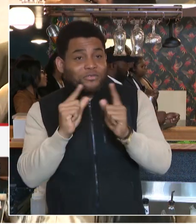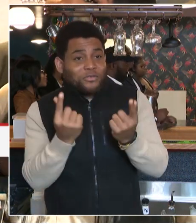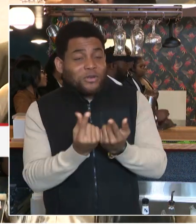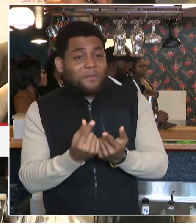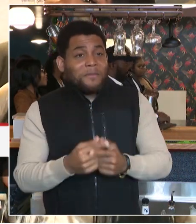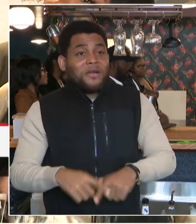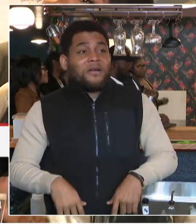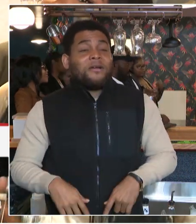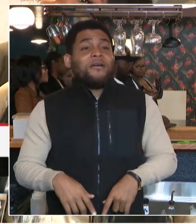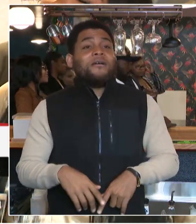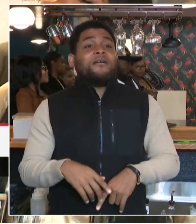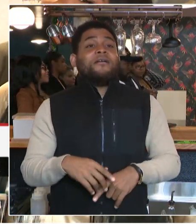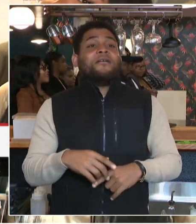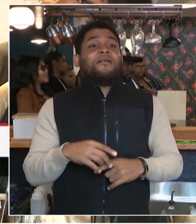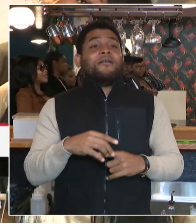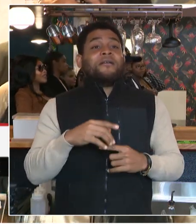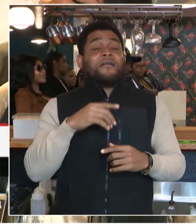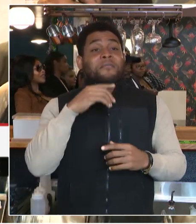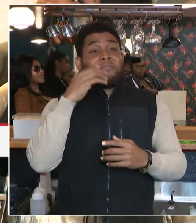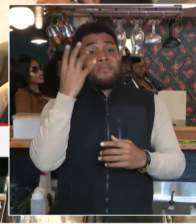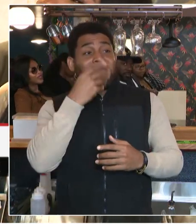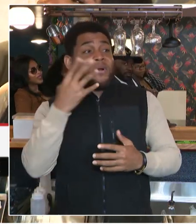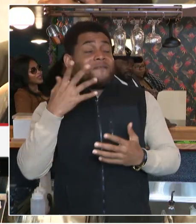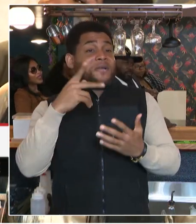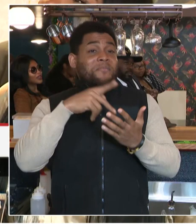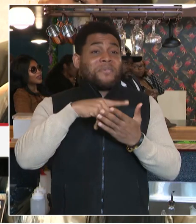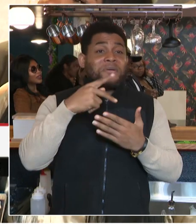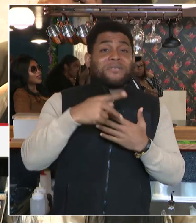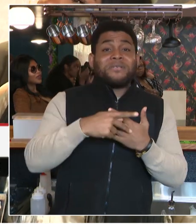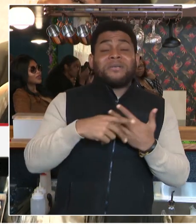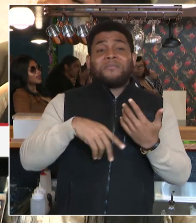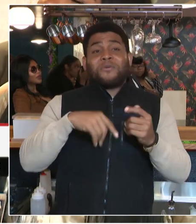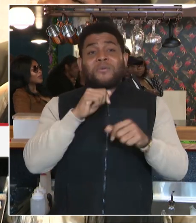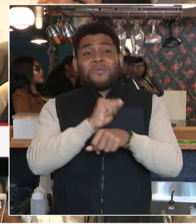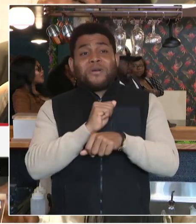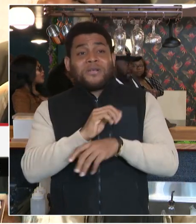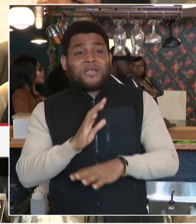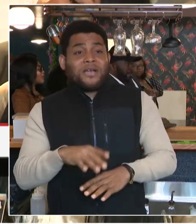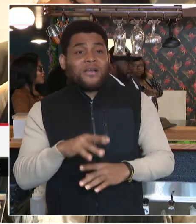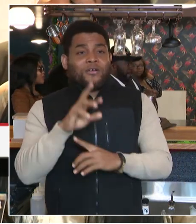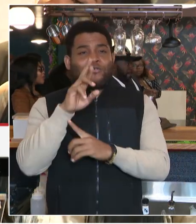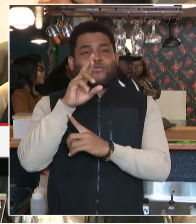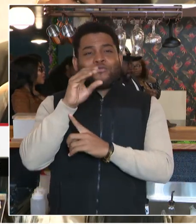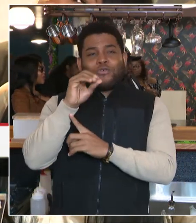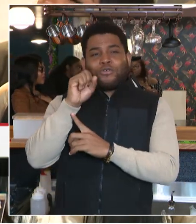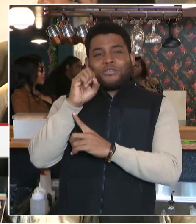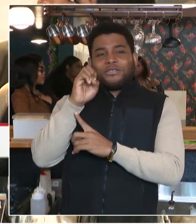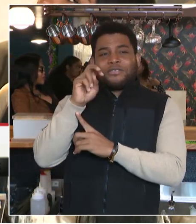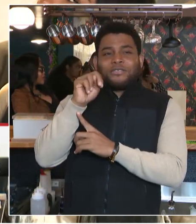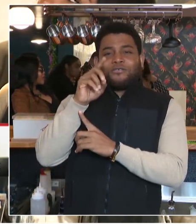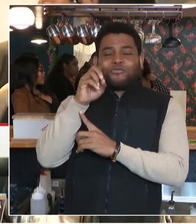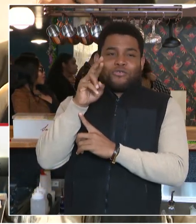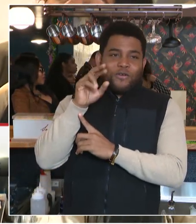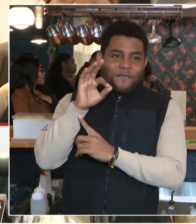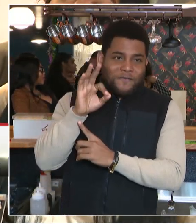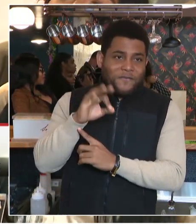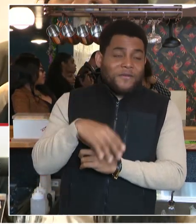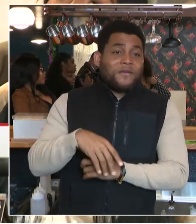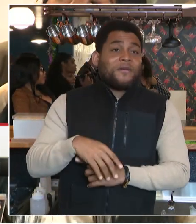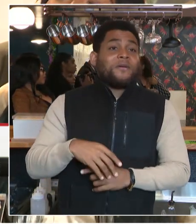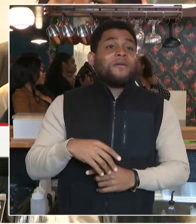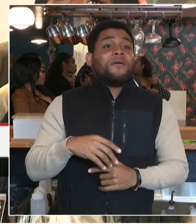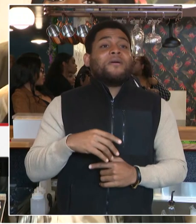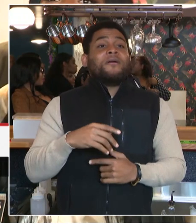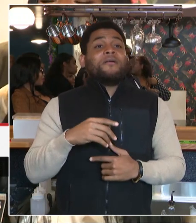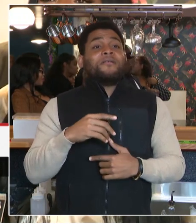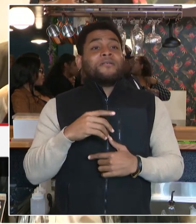beautiful project here, Mark Rosendorf Group, who did the deal for me, brought me here to this location, and I instantly, saw the vision, and I